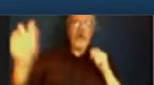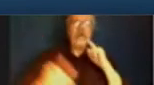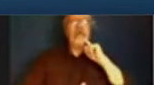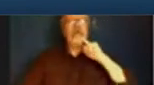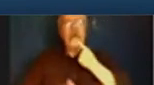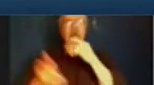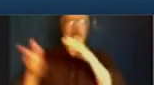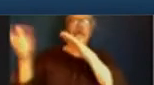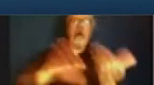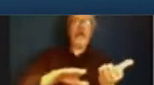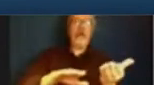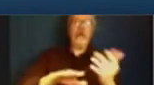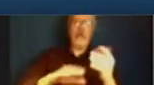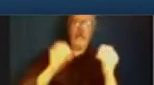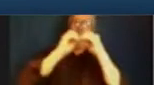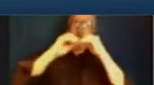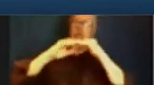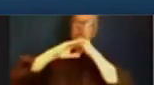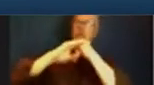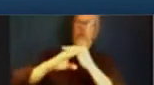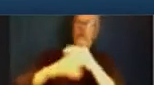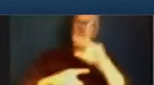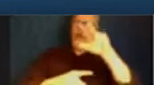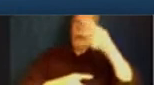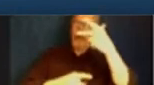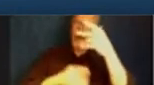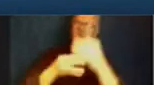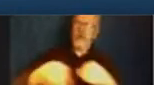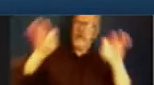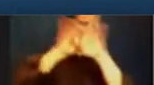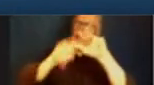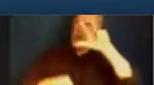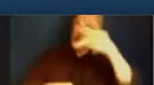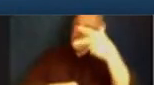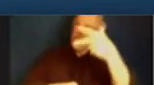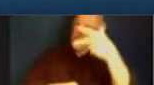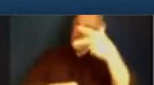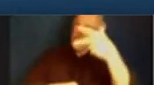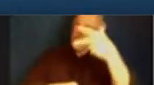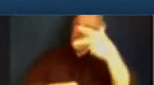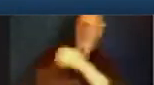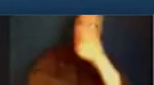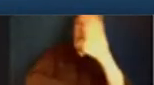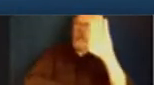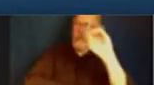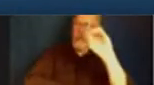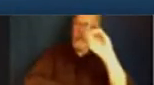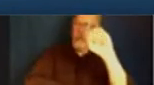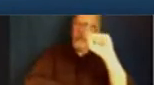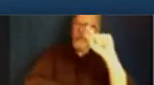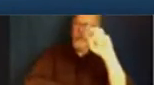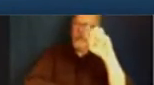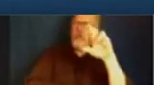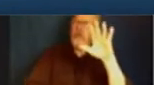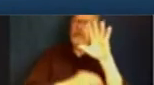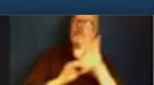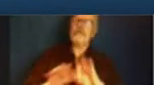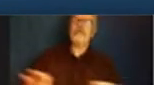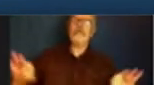important for folks. It's a blessing to have. We hope more people will avail themselves of this